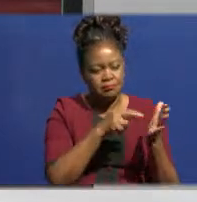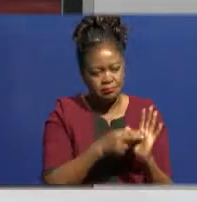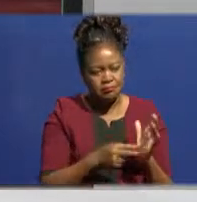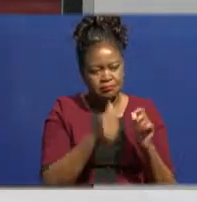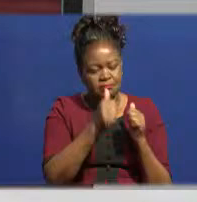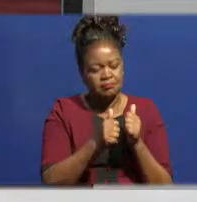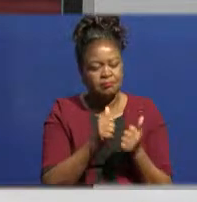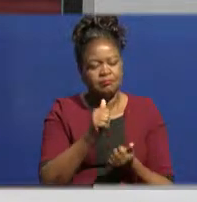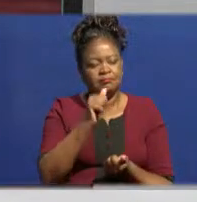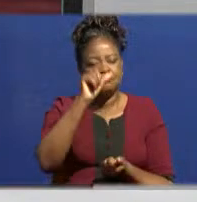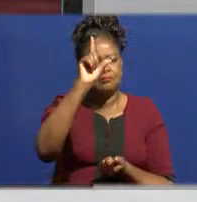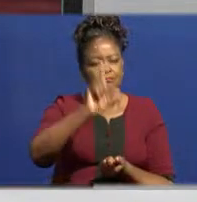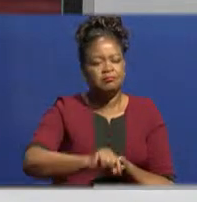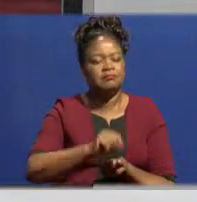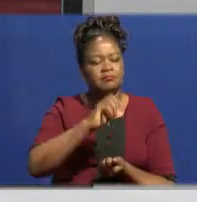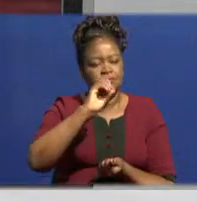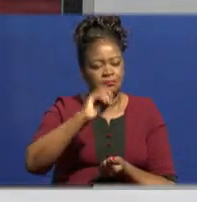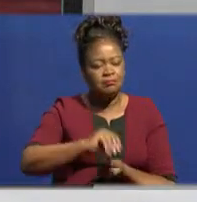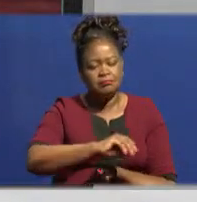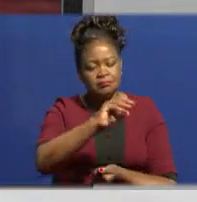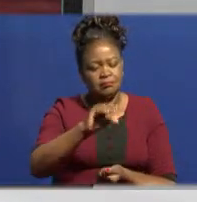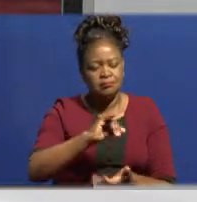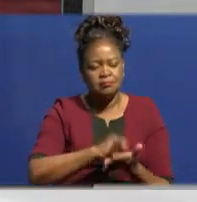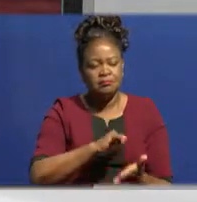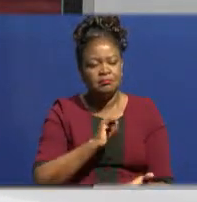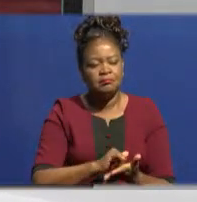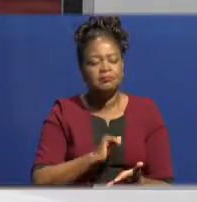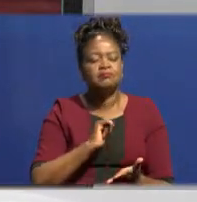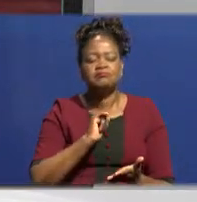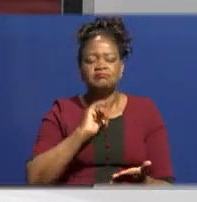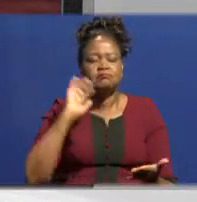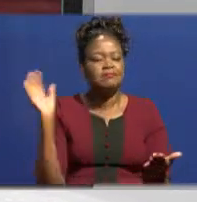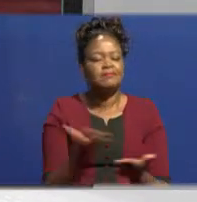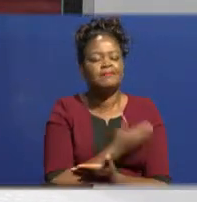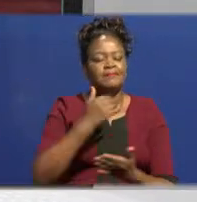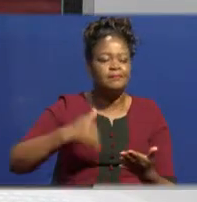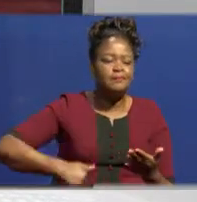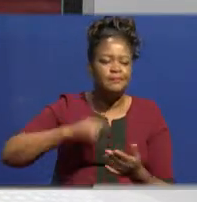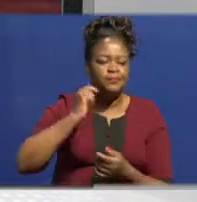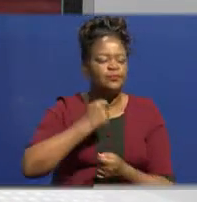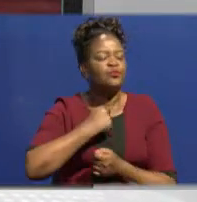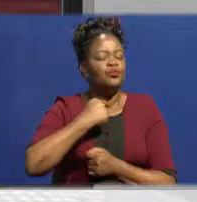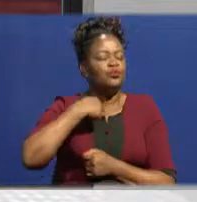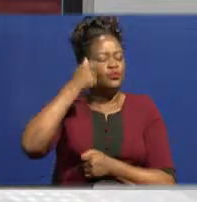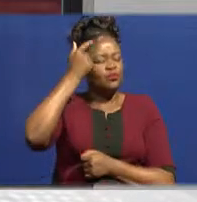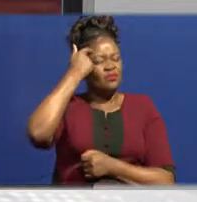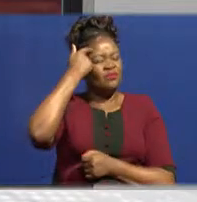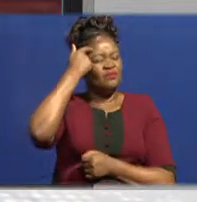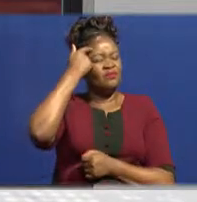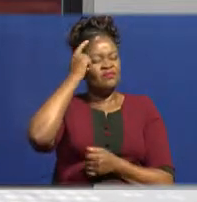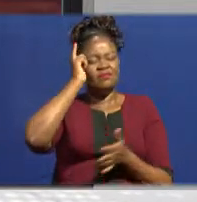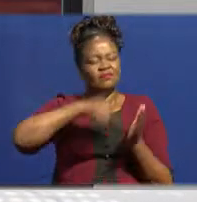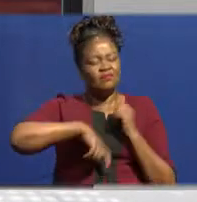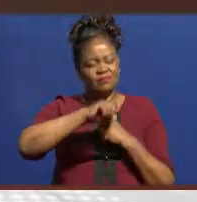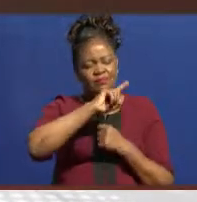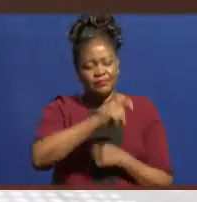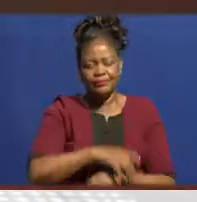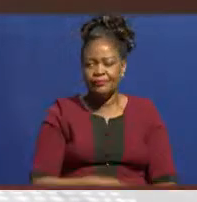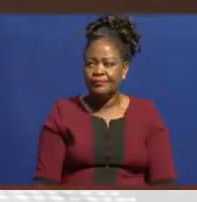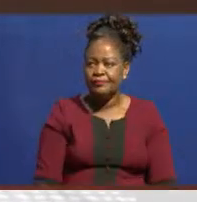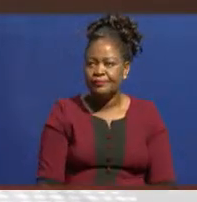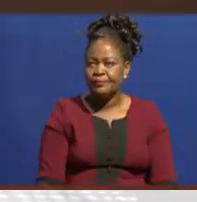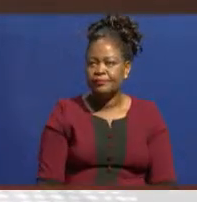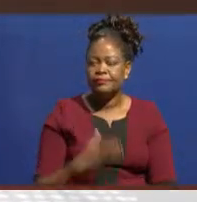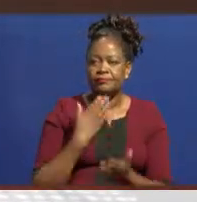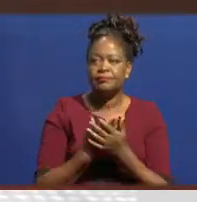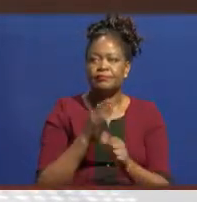the subsidized fertilizer, so that we may do away with hunger in the country. I would like to pick your mind. Ben, thank you very much.